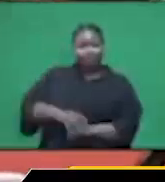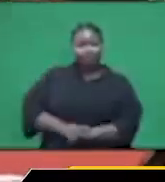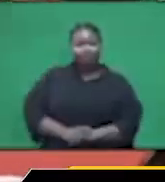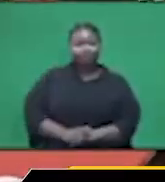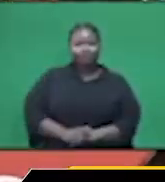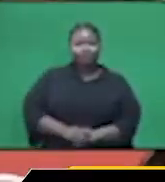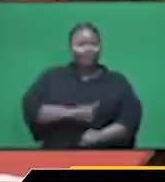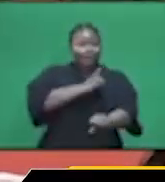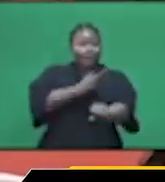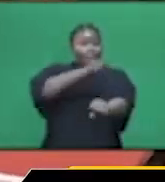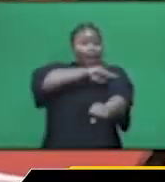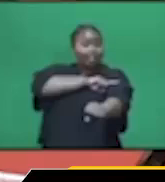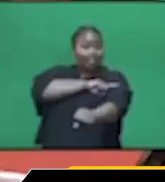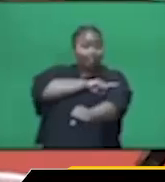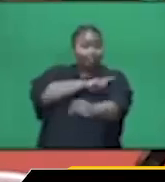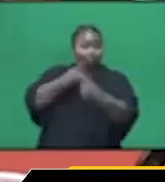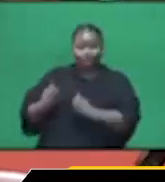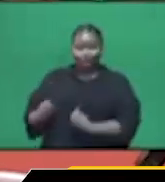Amandla.